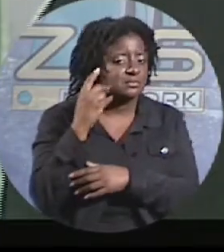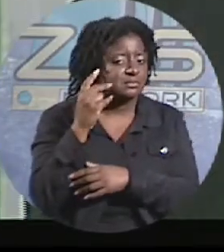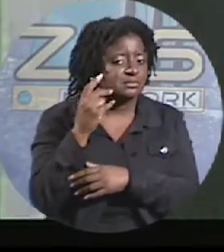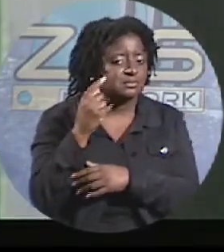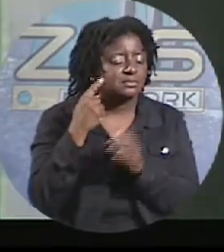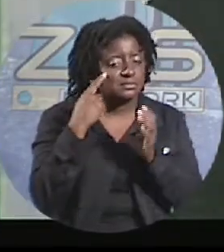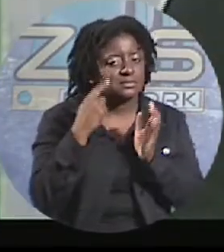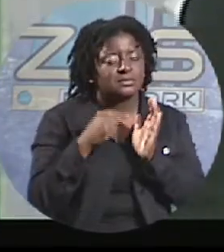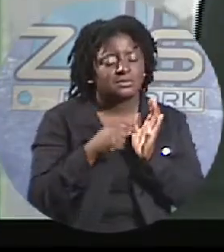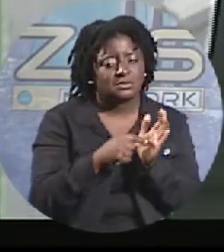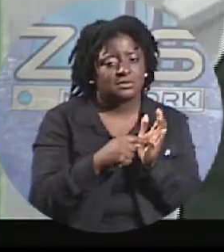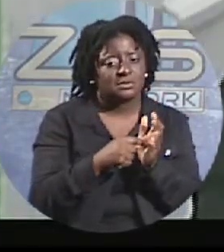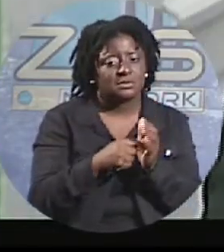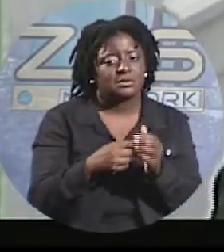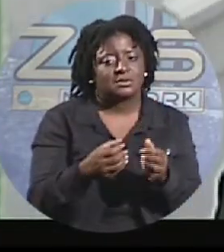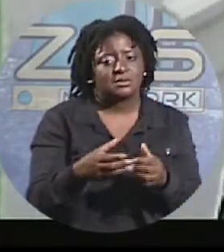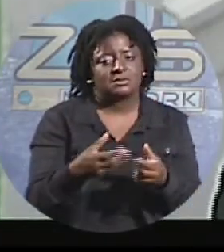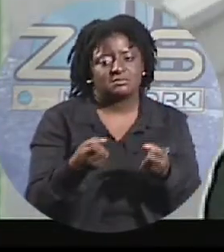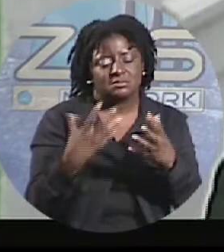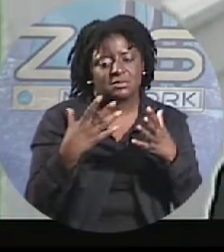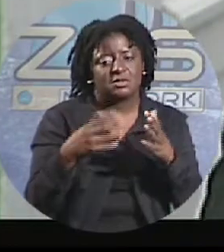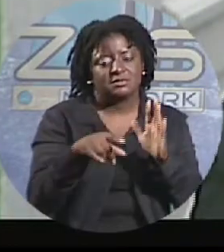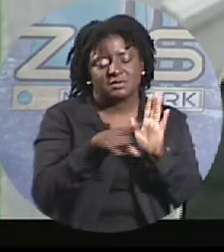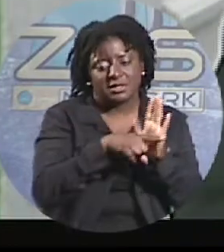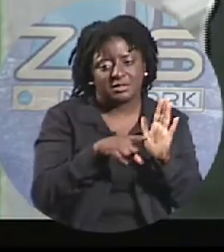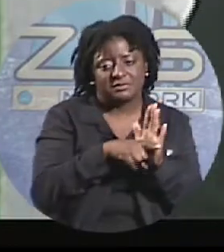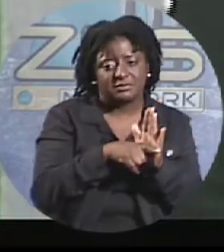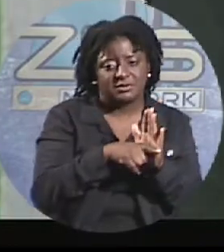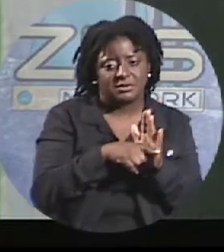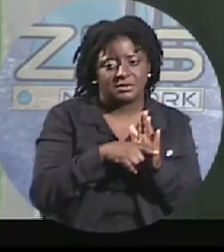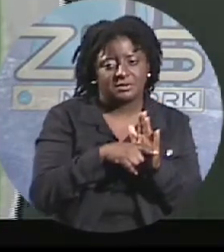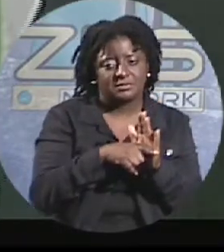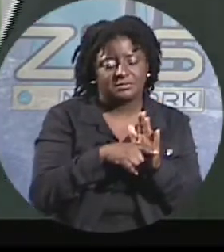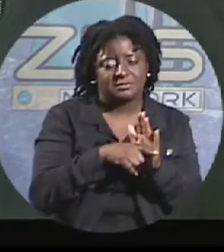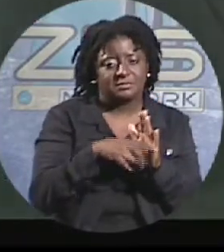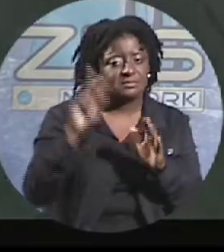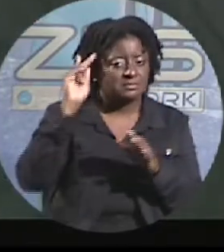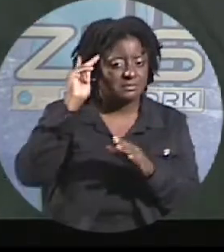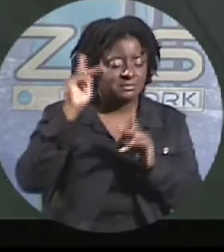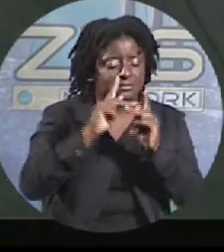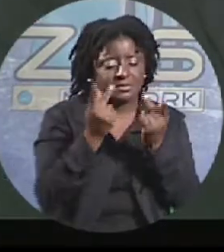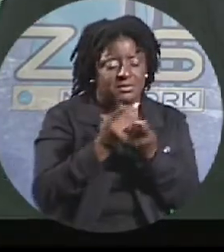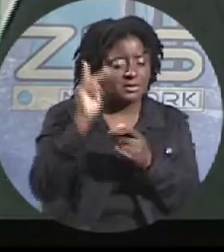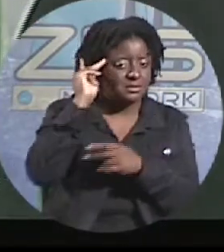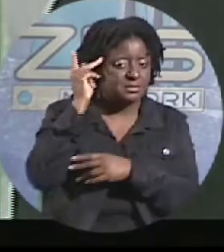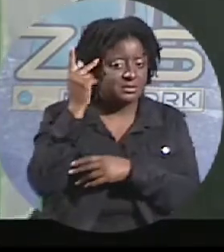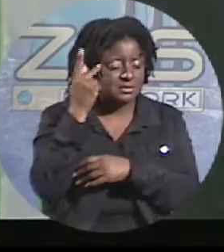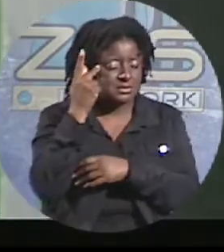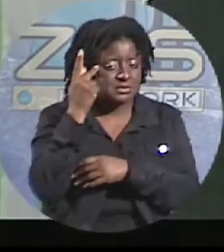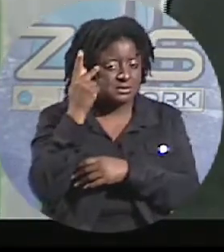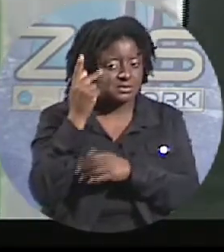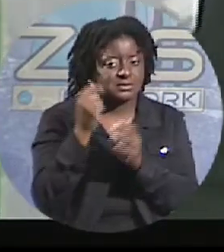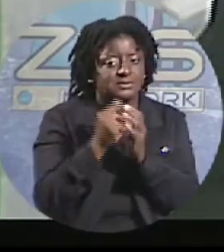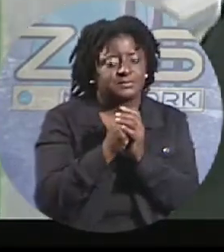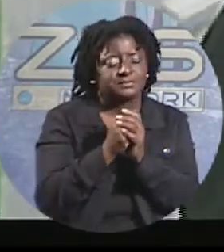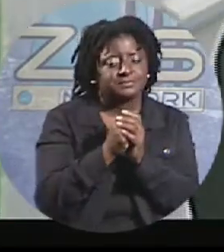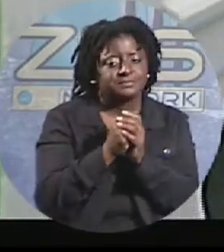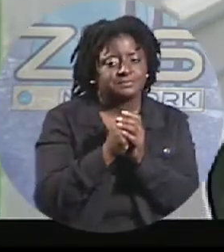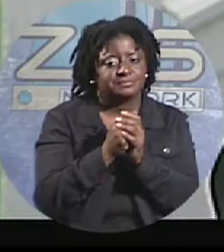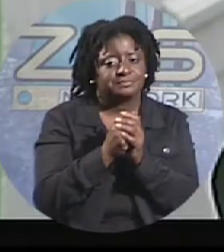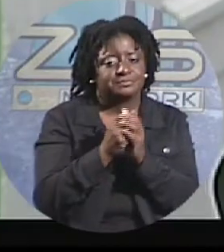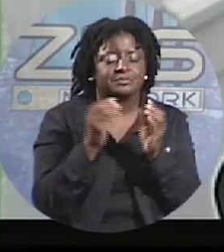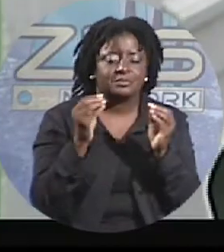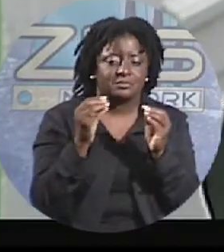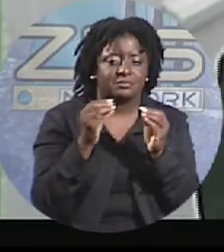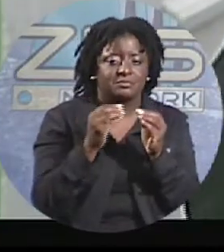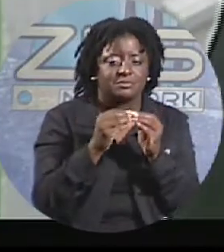unprecedented level of negativity, partisanship, and tribalism, if you will. What is more troubling, Mr. Speaker, when I